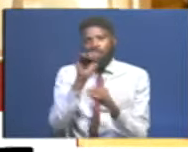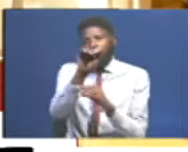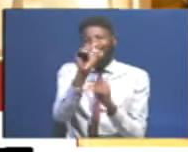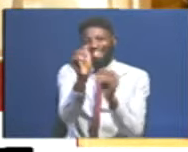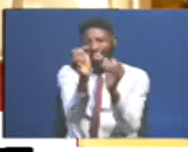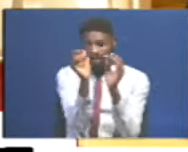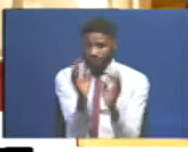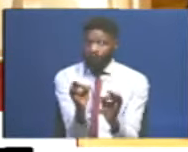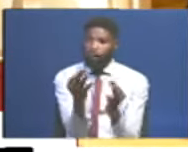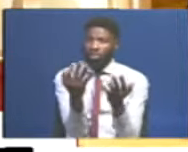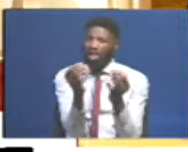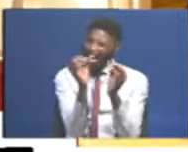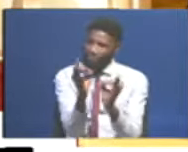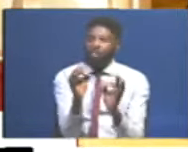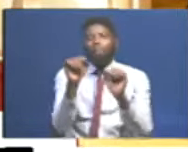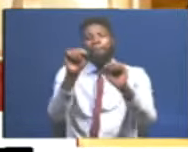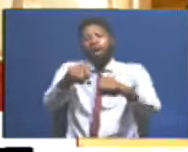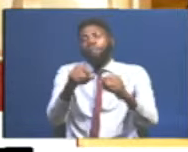yawezekana